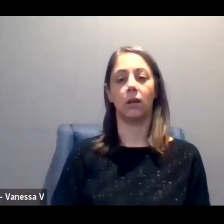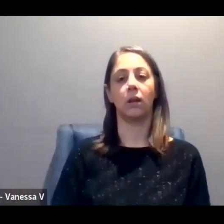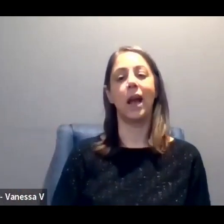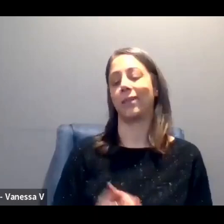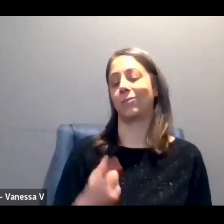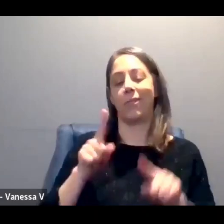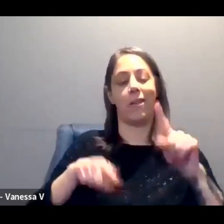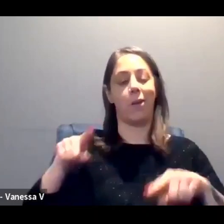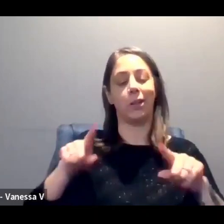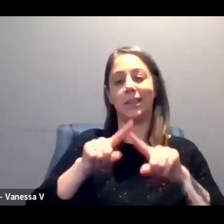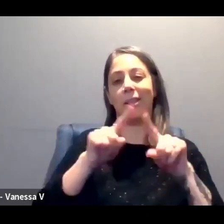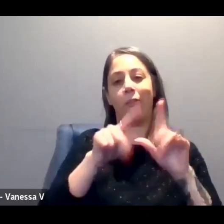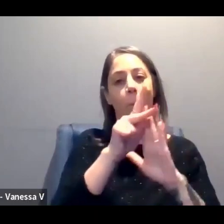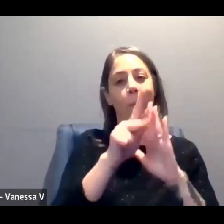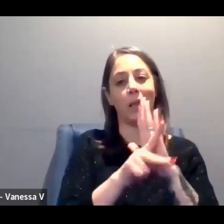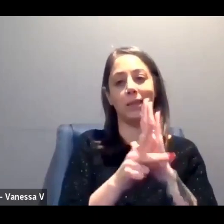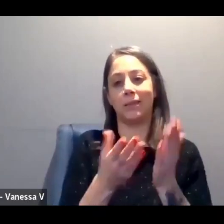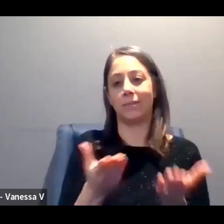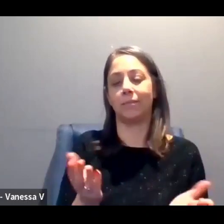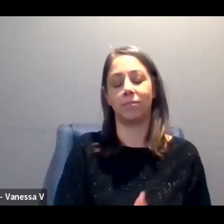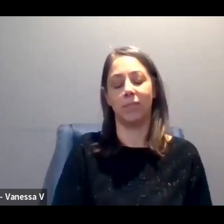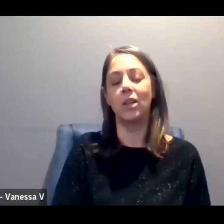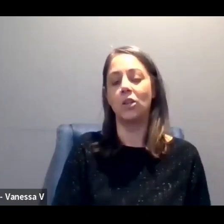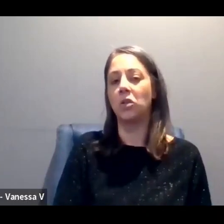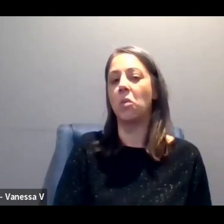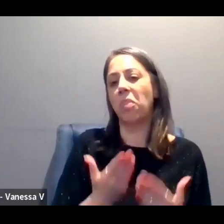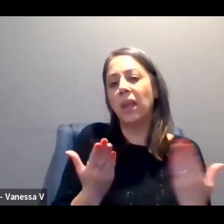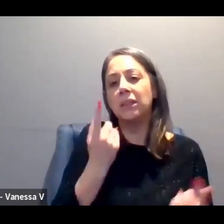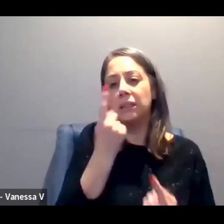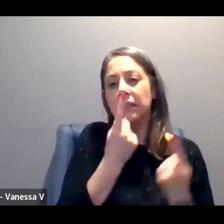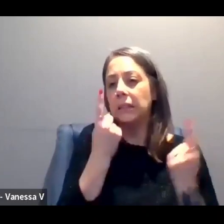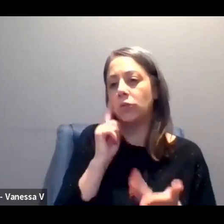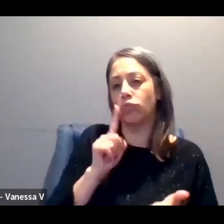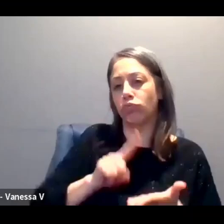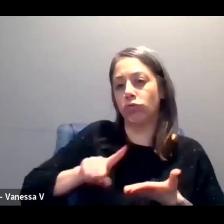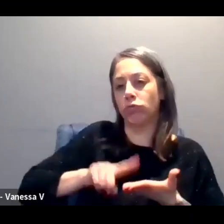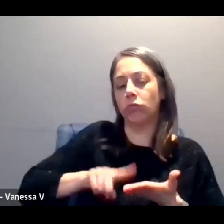policy to policy. So yeah, things to look at. Next slide.